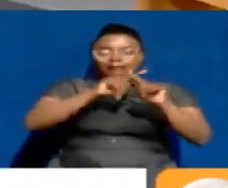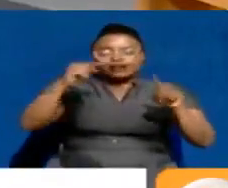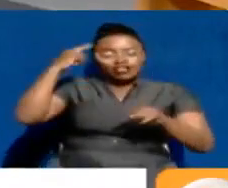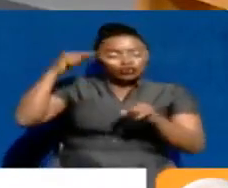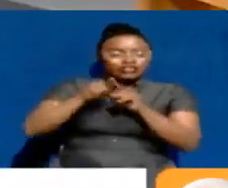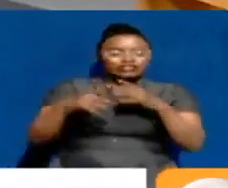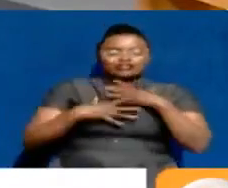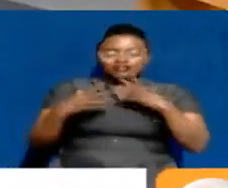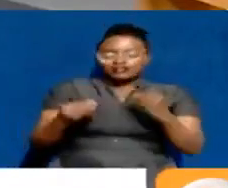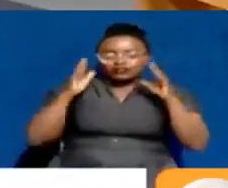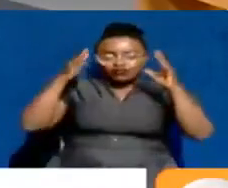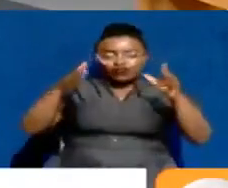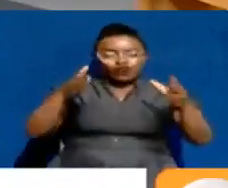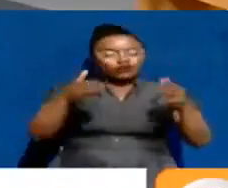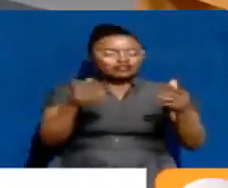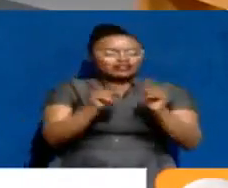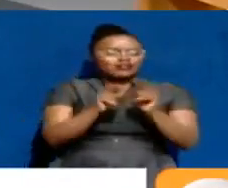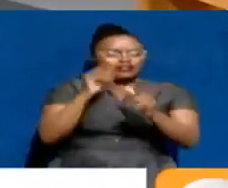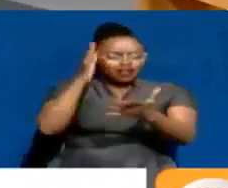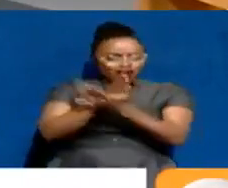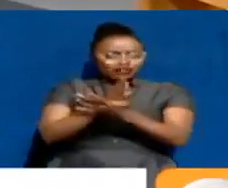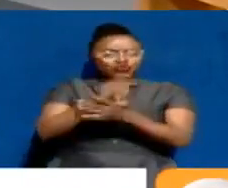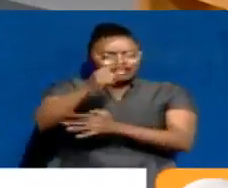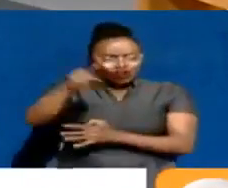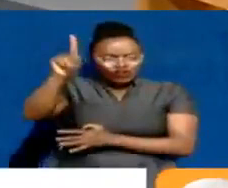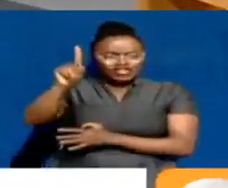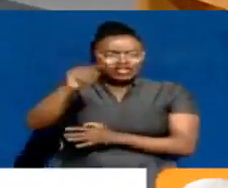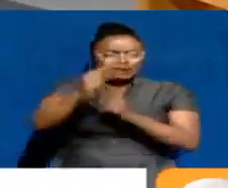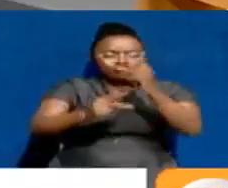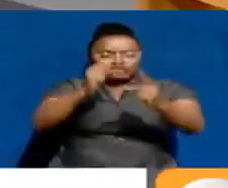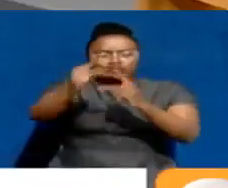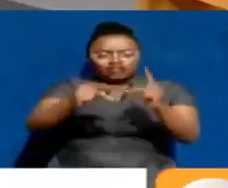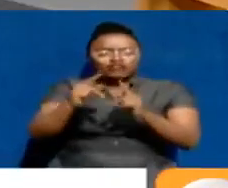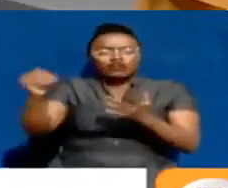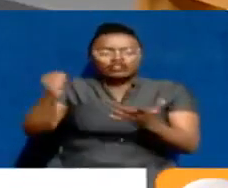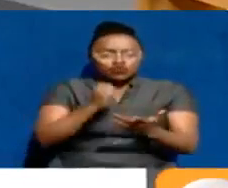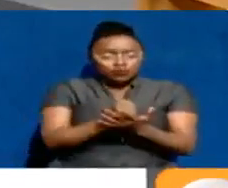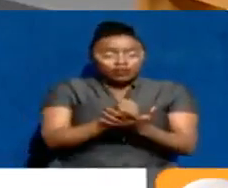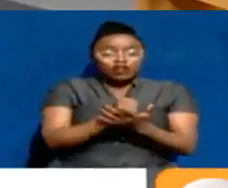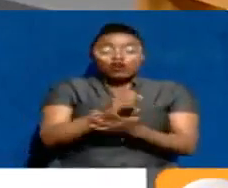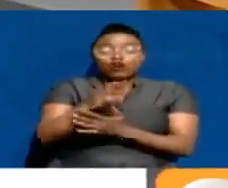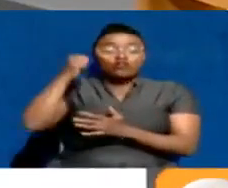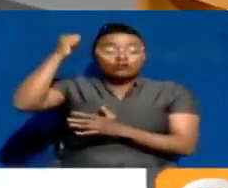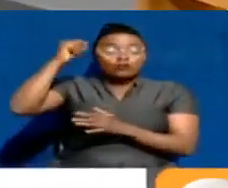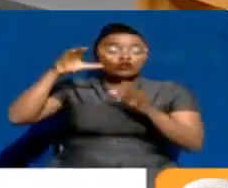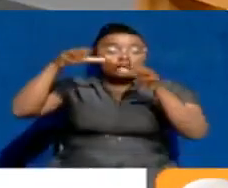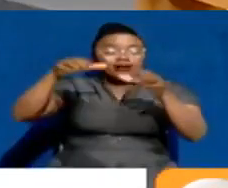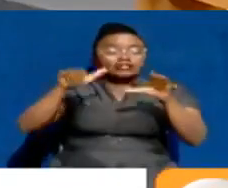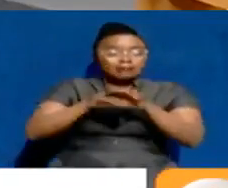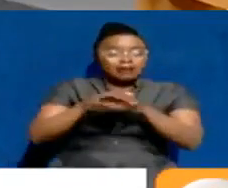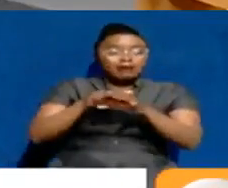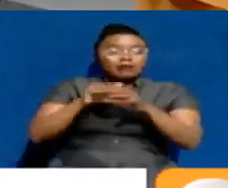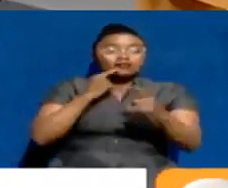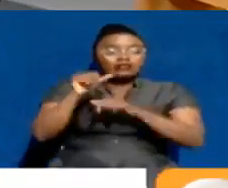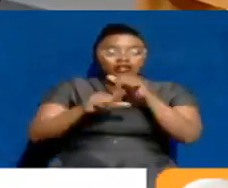it interesting to take a look at the actual proper process of recruitment of party members. And this is what